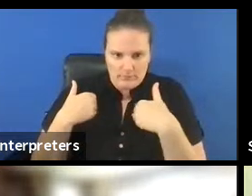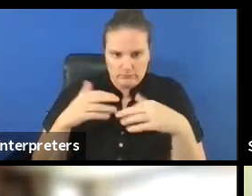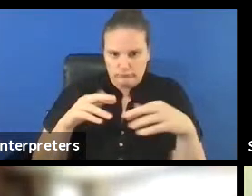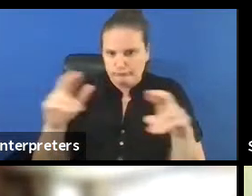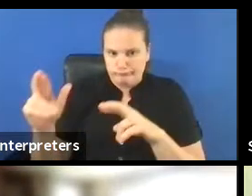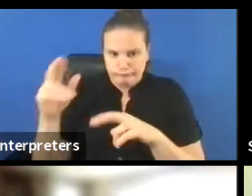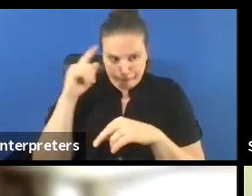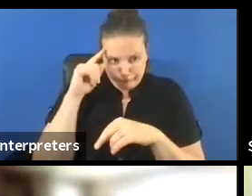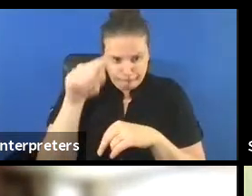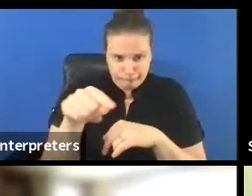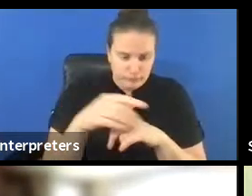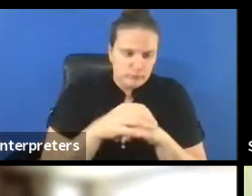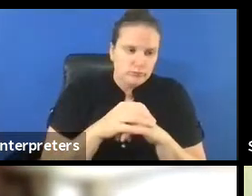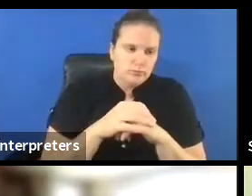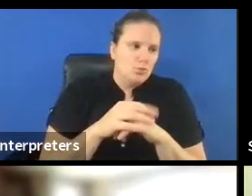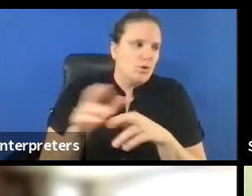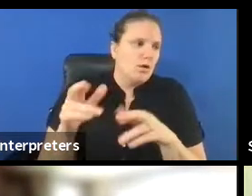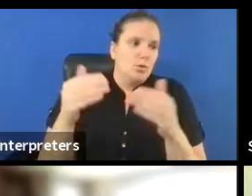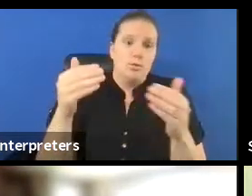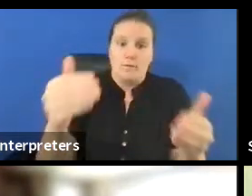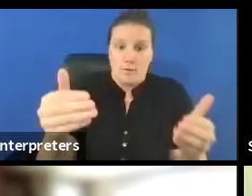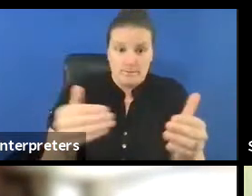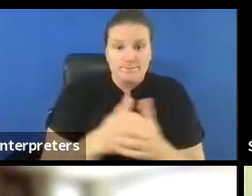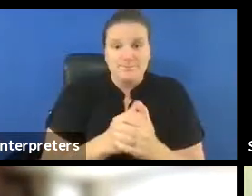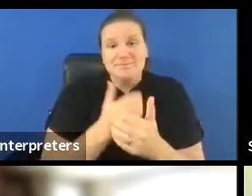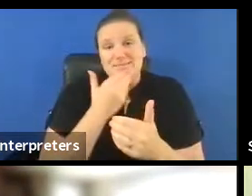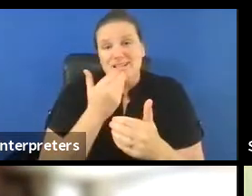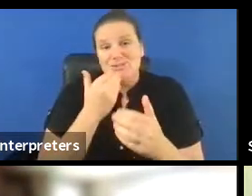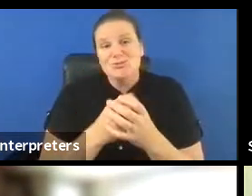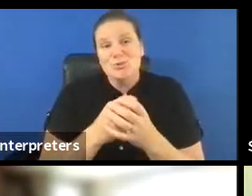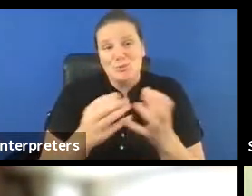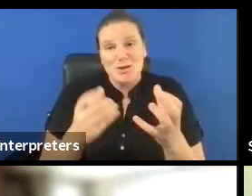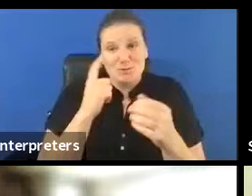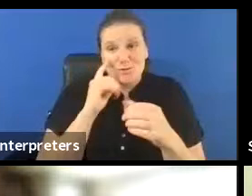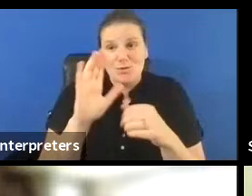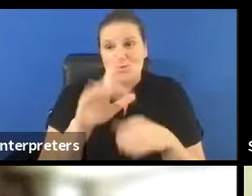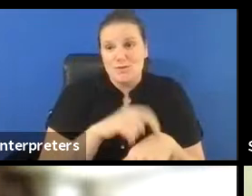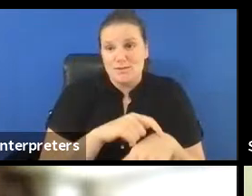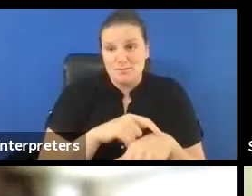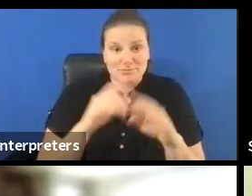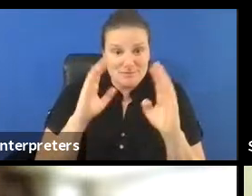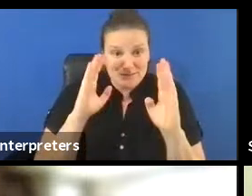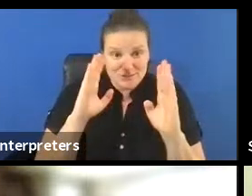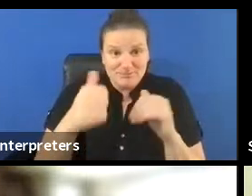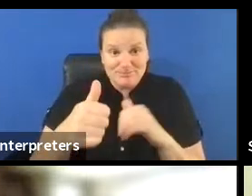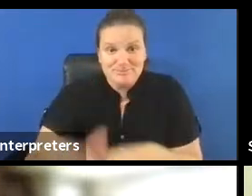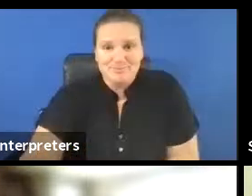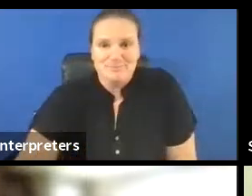for you and ready to move forward. So thank you so much for your time and attention.